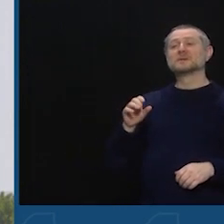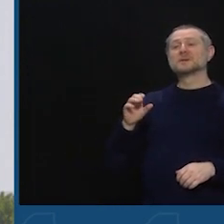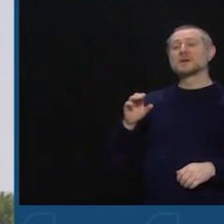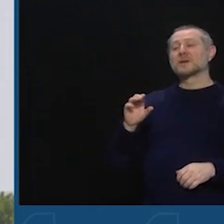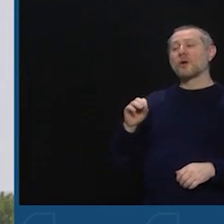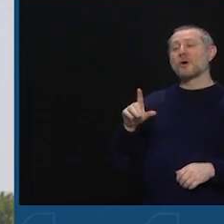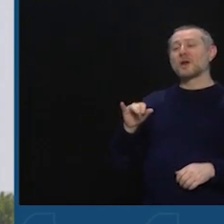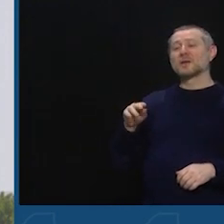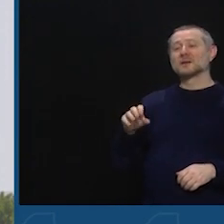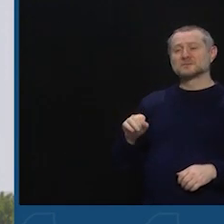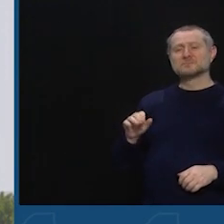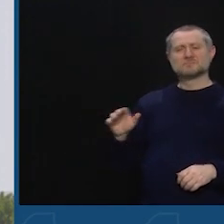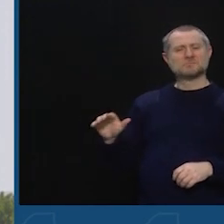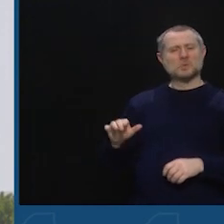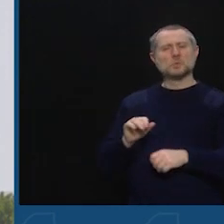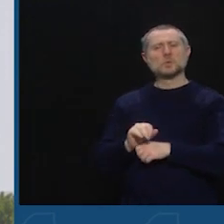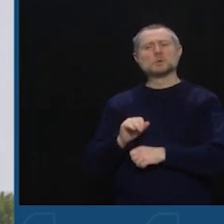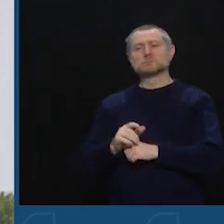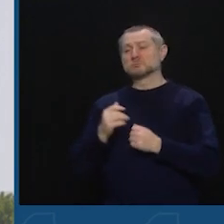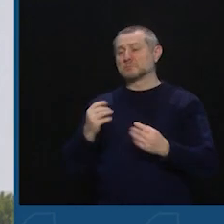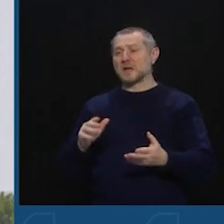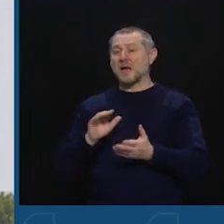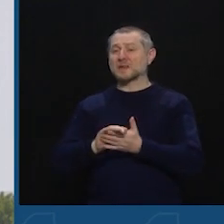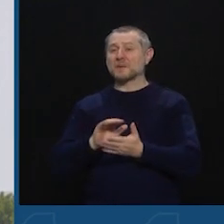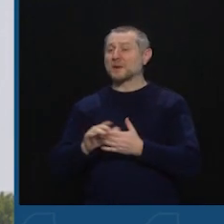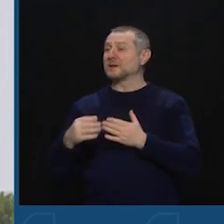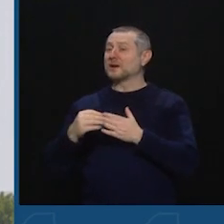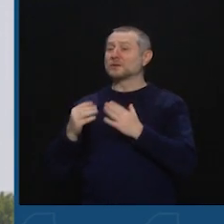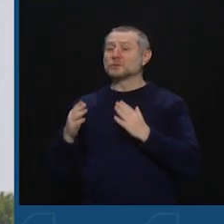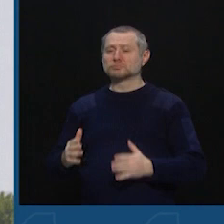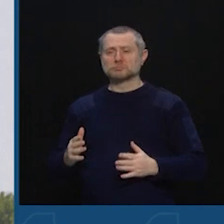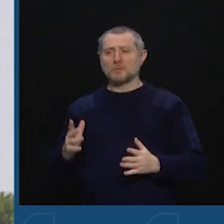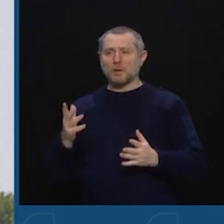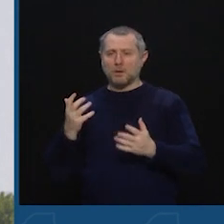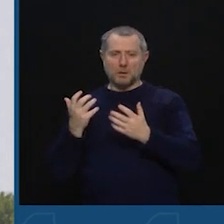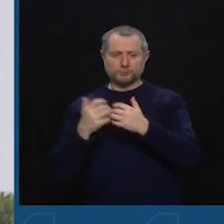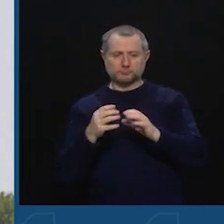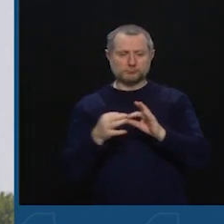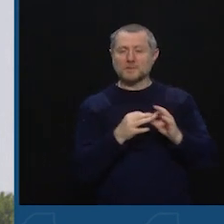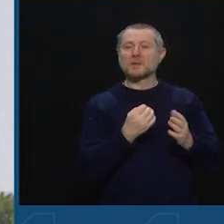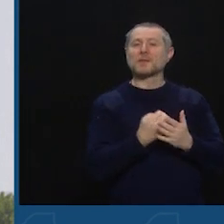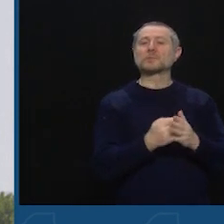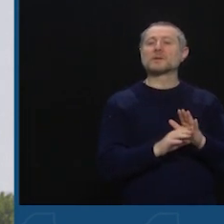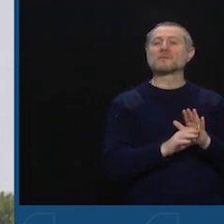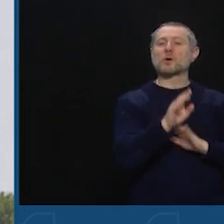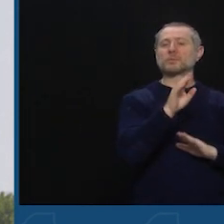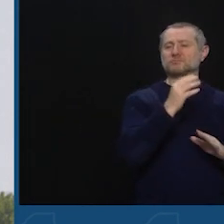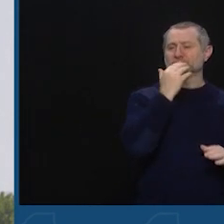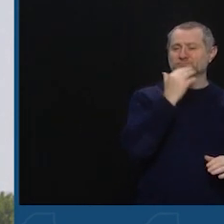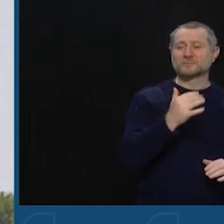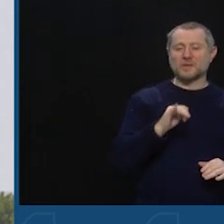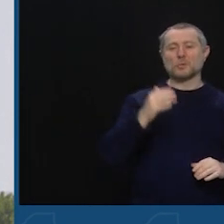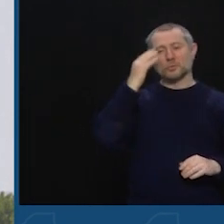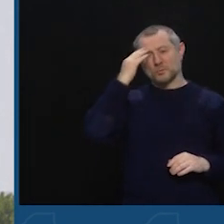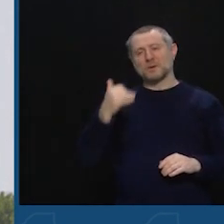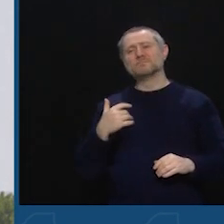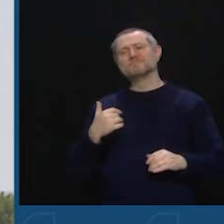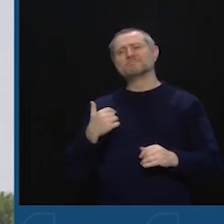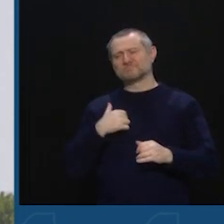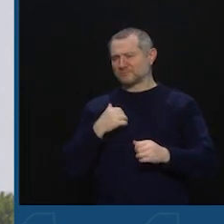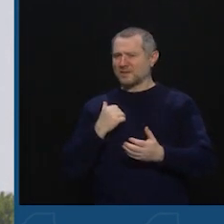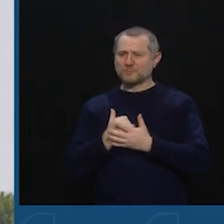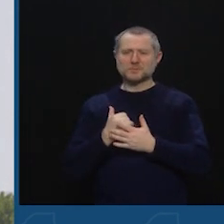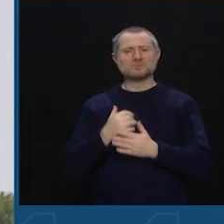of our academic leaders are integrated into our economic development teams, and that's why we can jumpstart our economy with